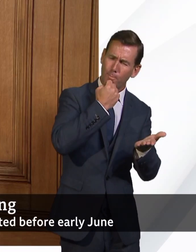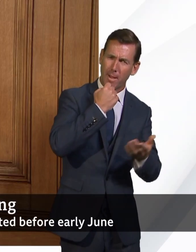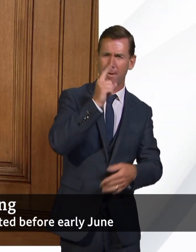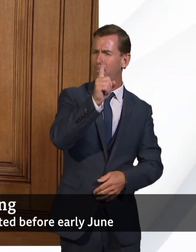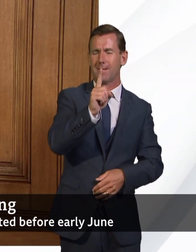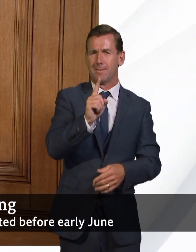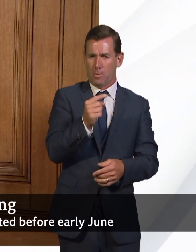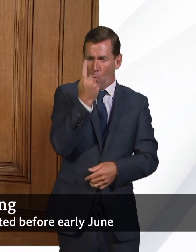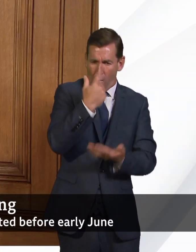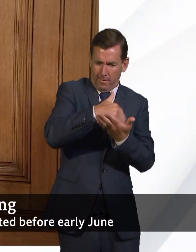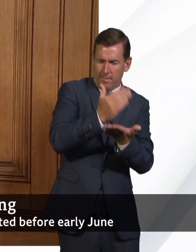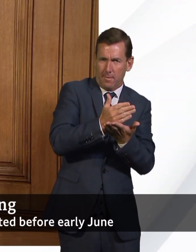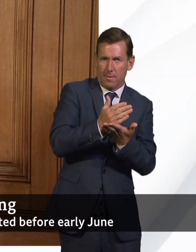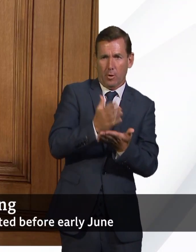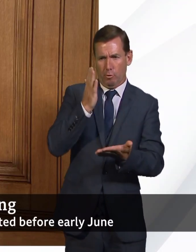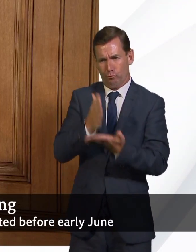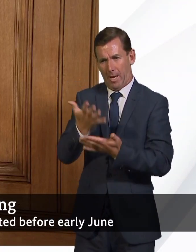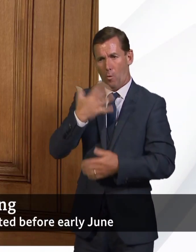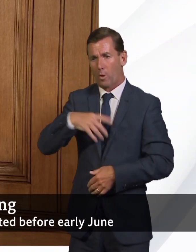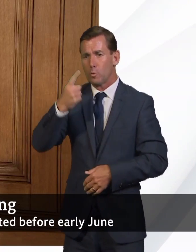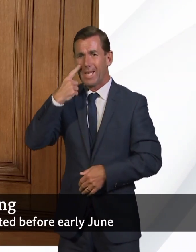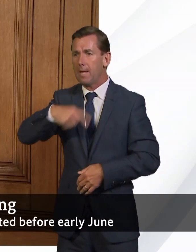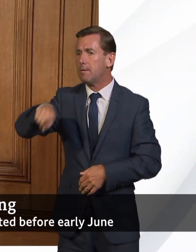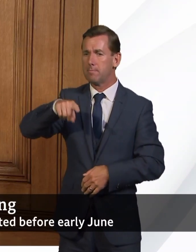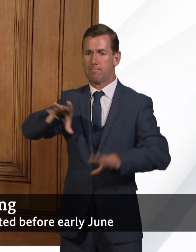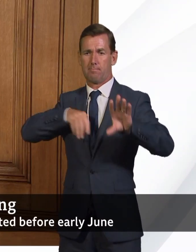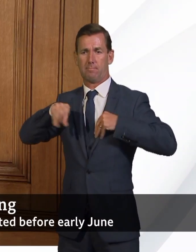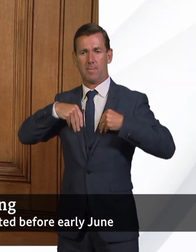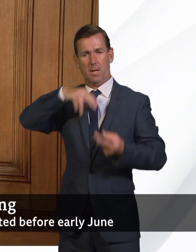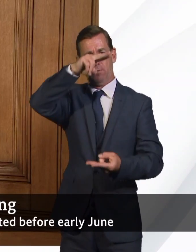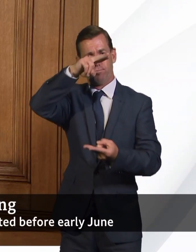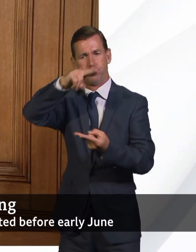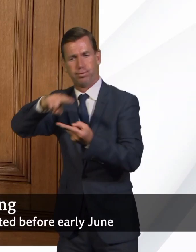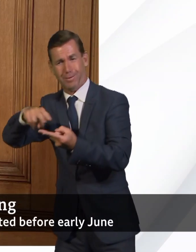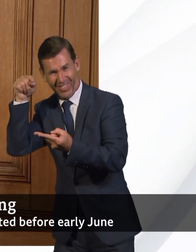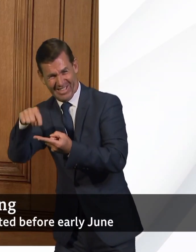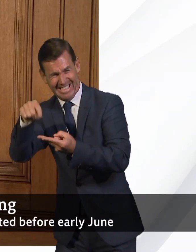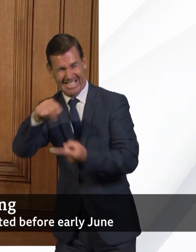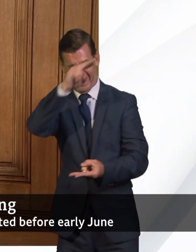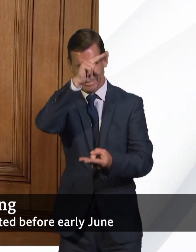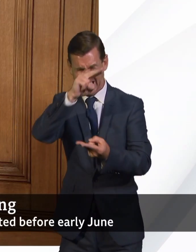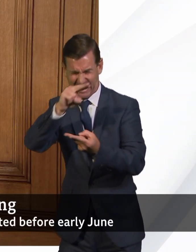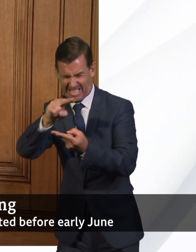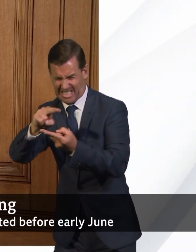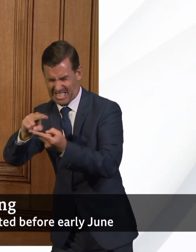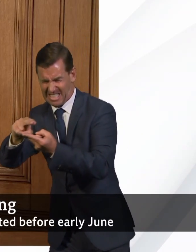real outcome that we're looking for is a reduction in number of cases and getting rid of the epidemic in the UK. So that